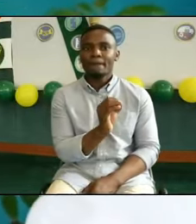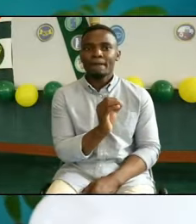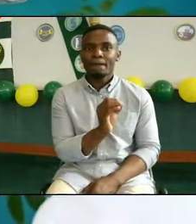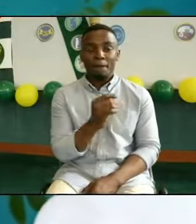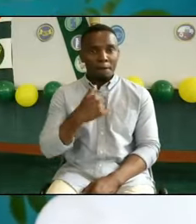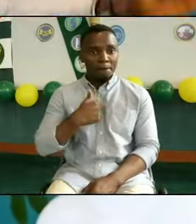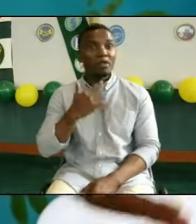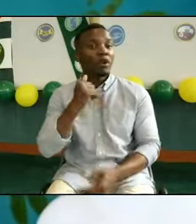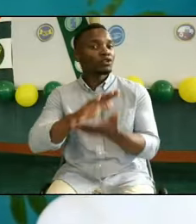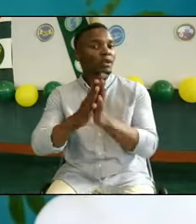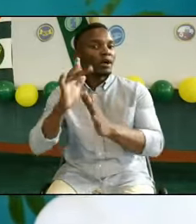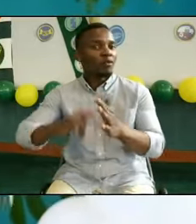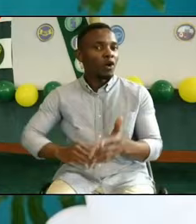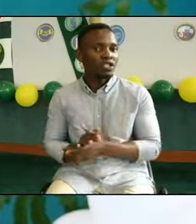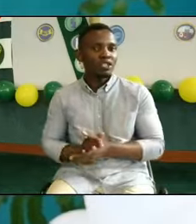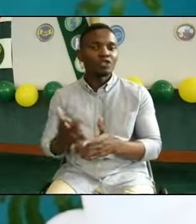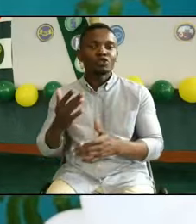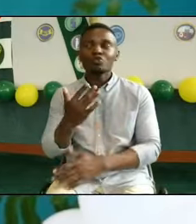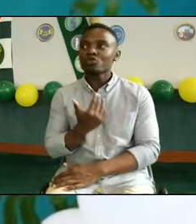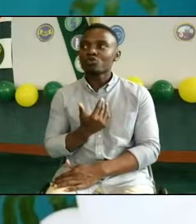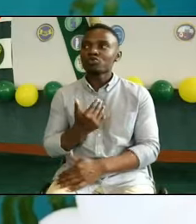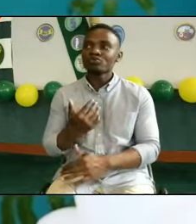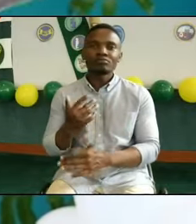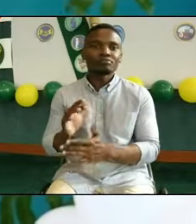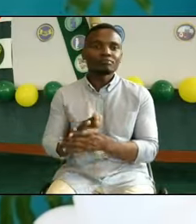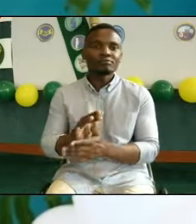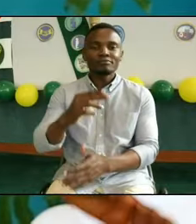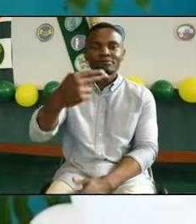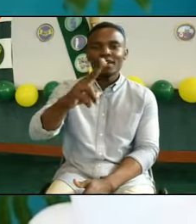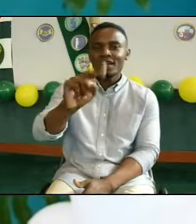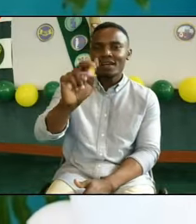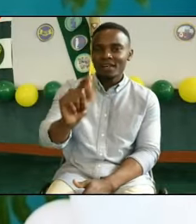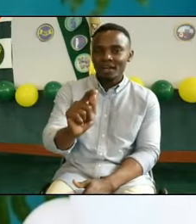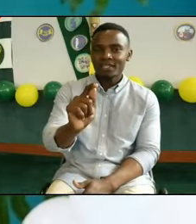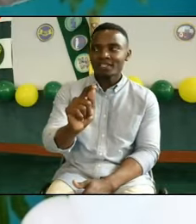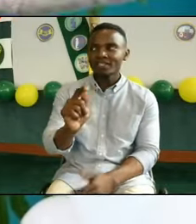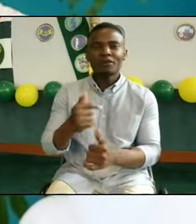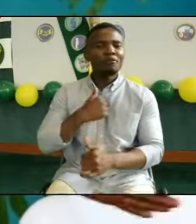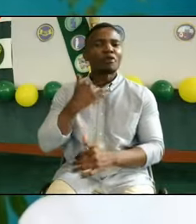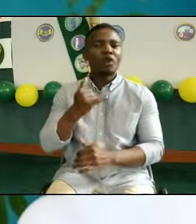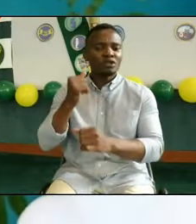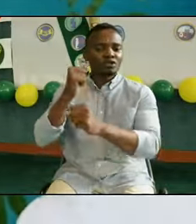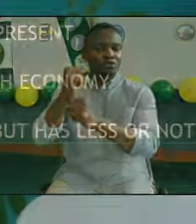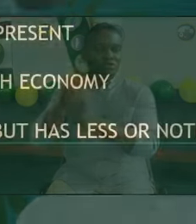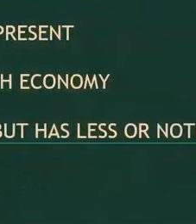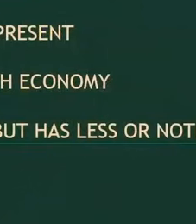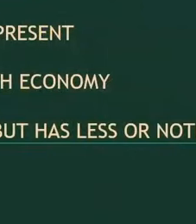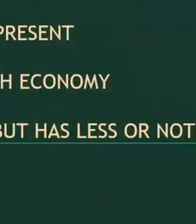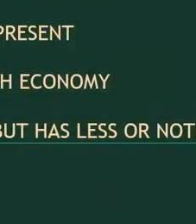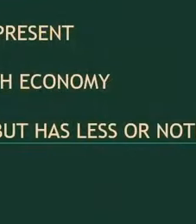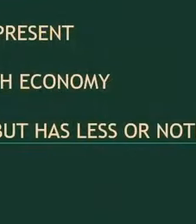For me, I want to be a hunter. I don't want to stay in the house. I want to be in the bush. I want to be in the